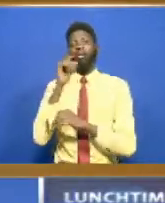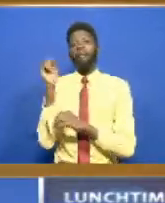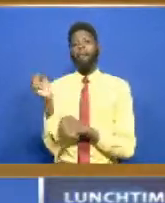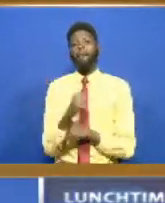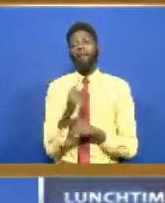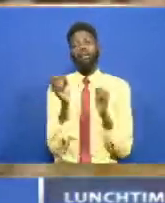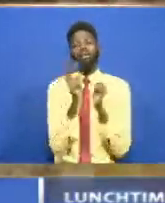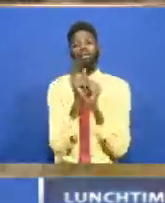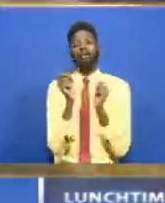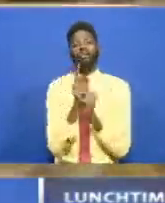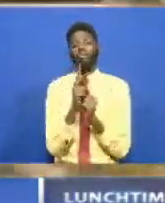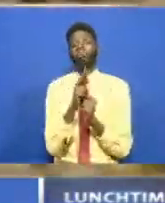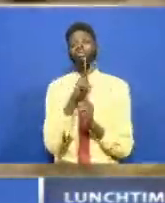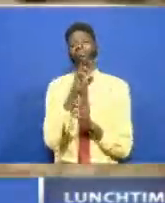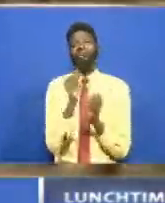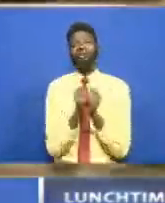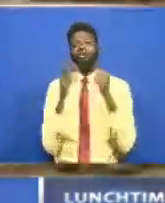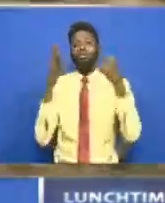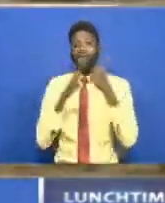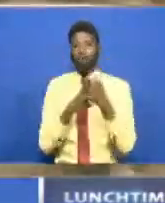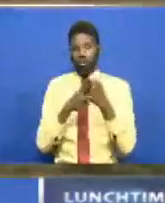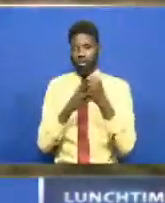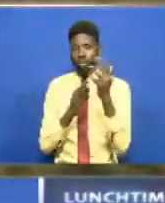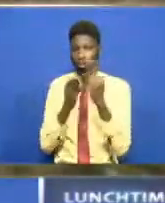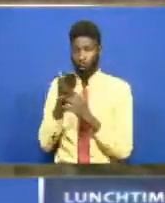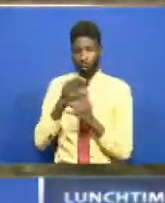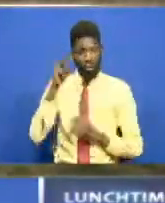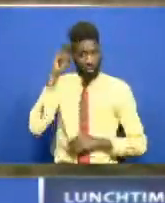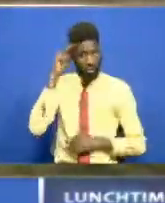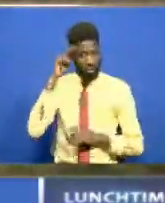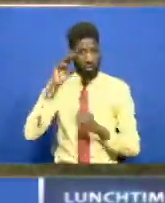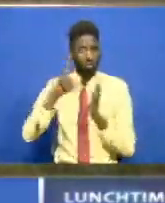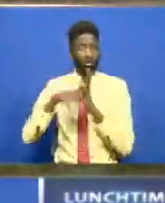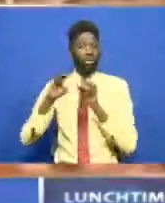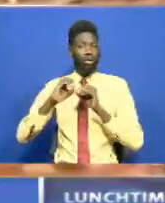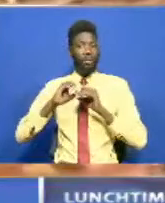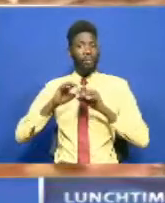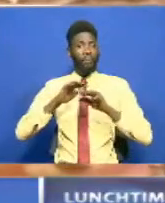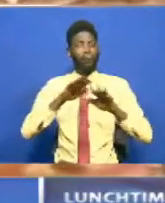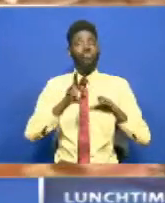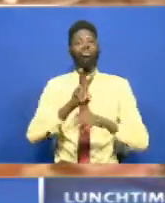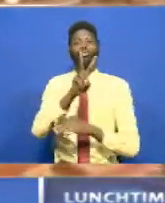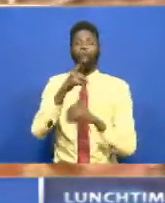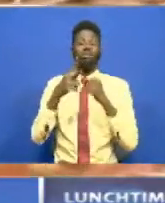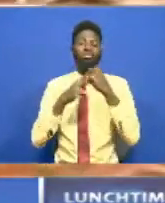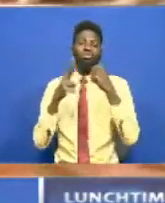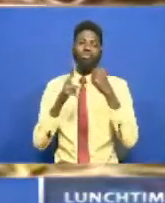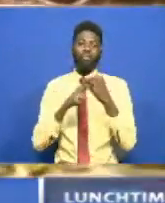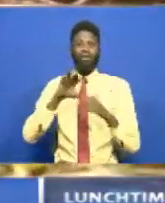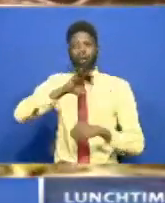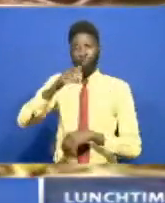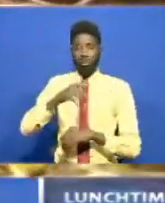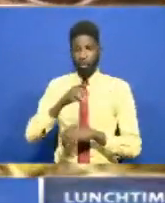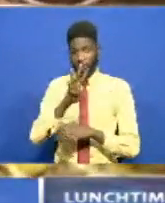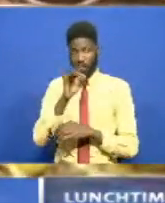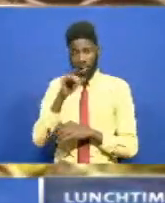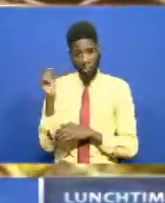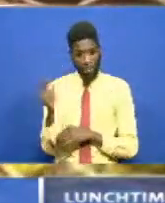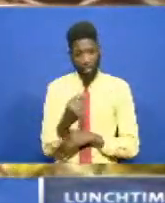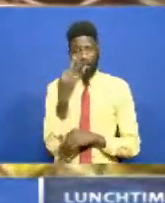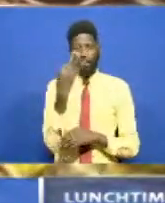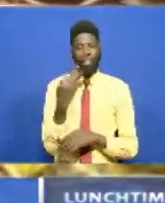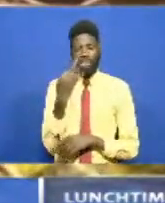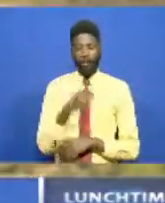28, 2019 through Elwak in Mandera and had spread to 27 counties by March. Beatrice Gatonye